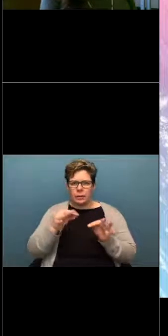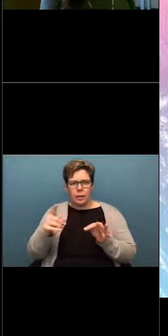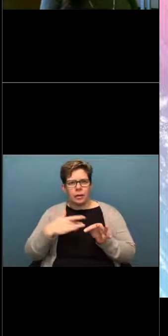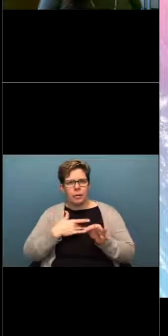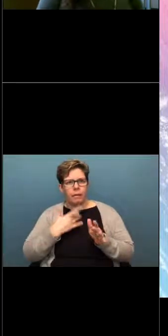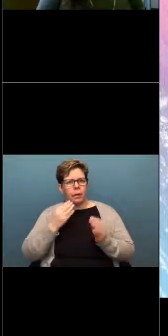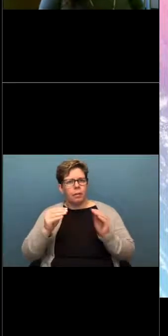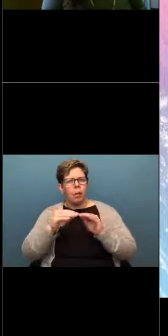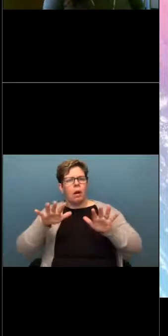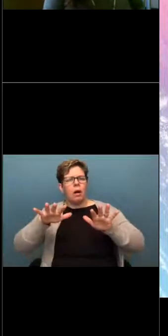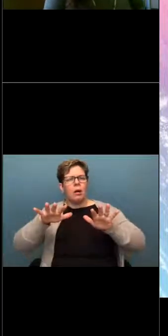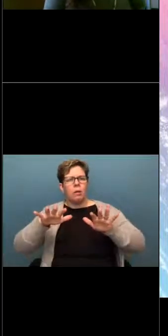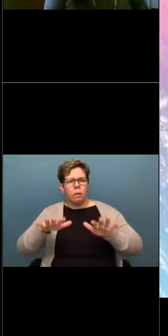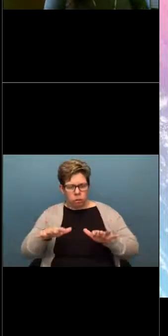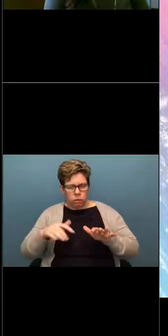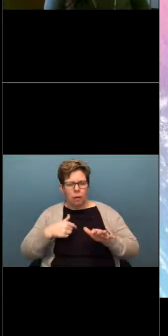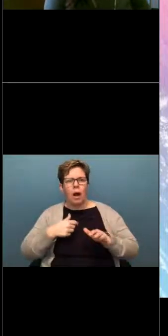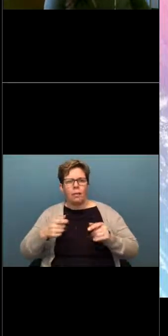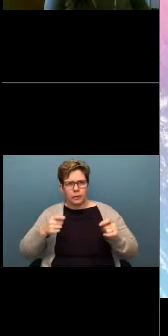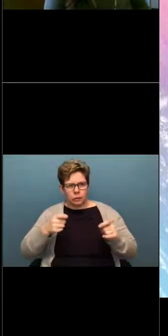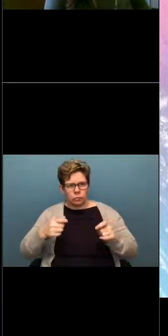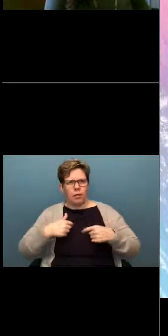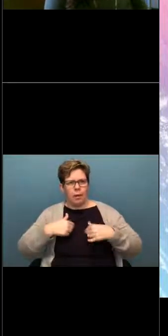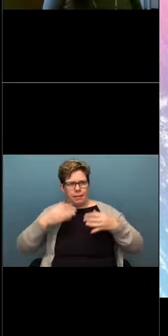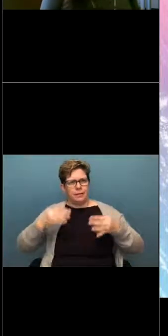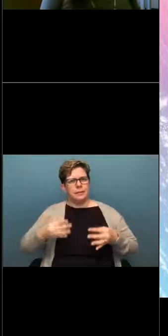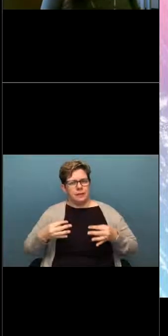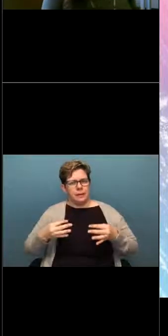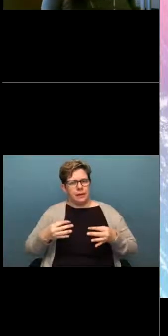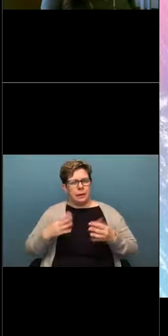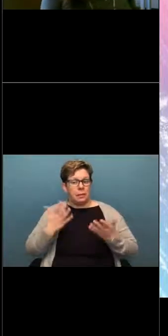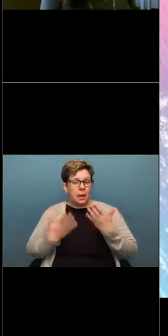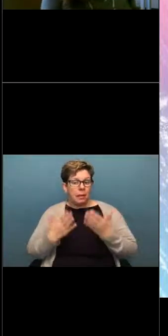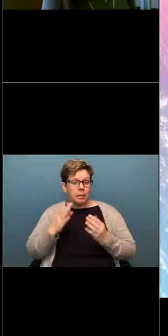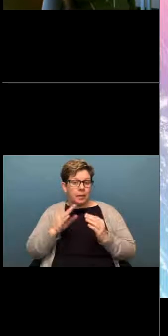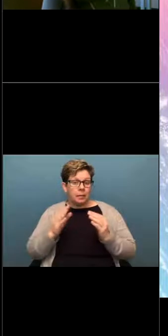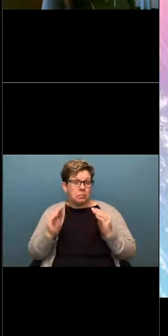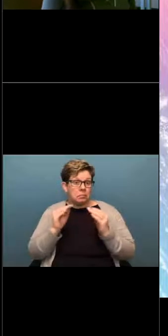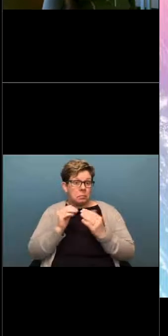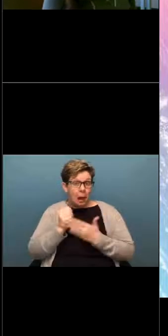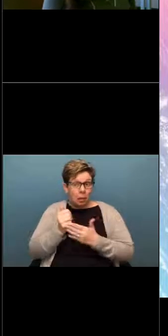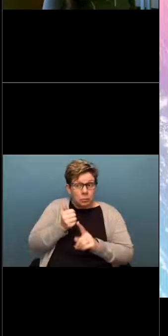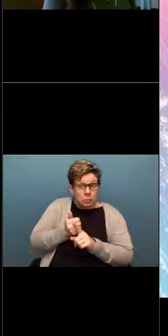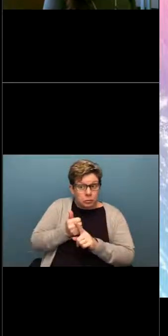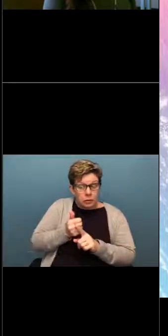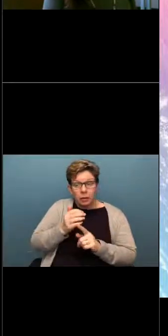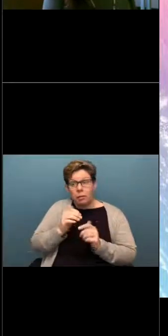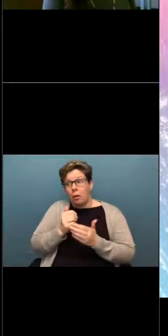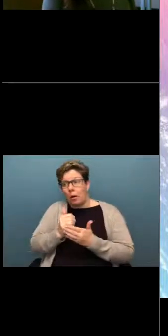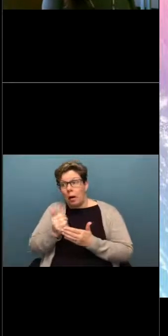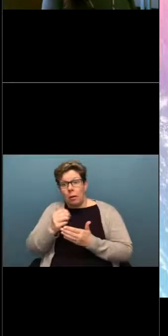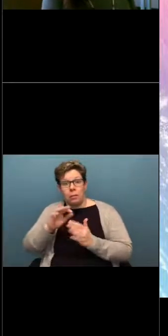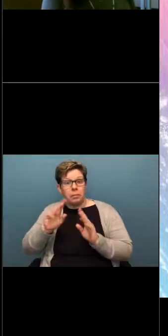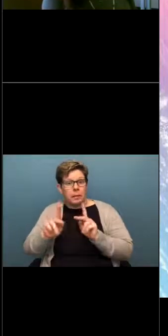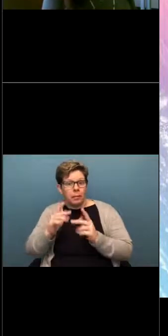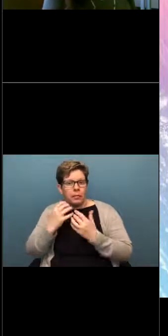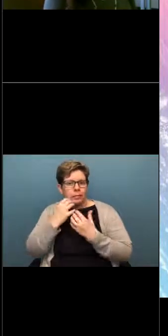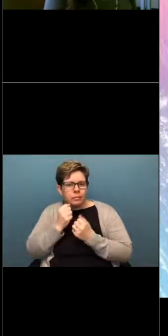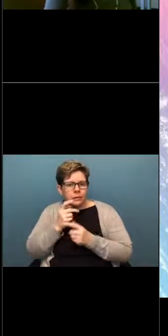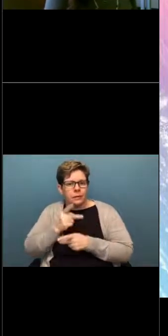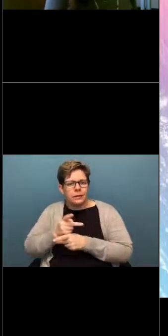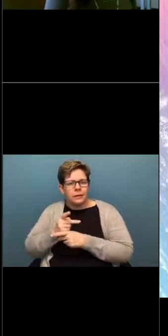health care and give you some good communication techniques that might help you or those you love. And lastly, I just hope you feel a